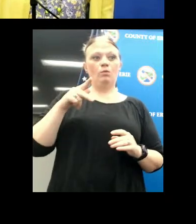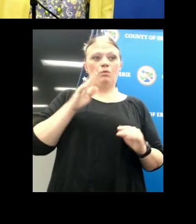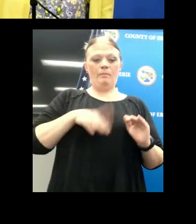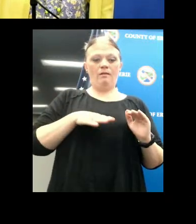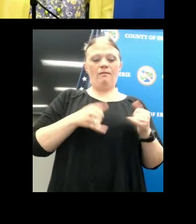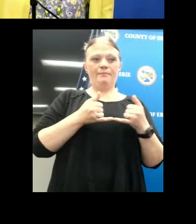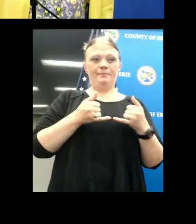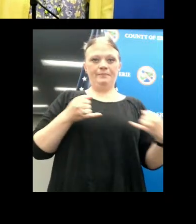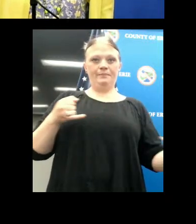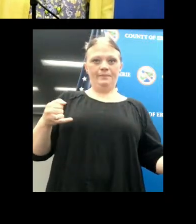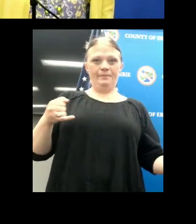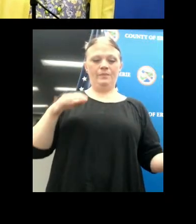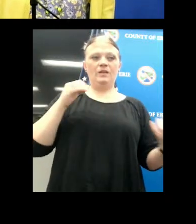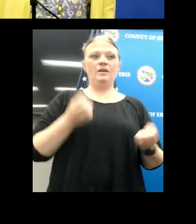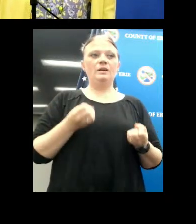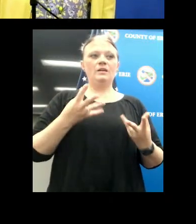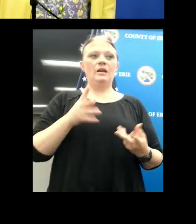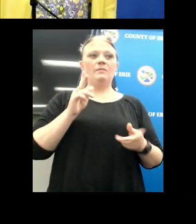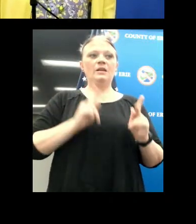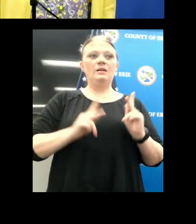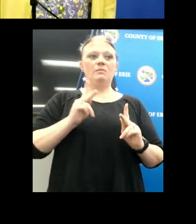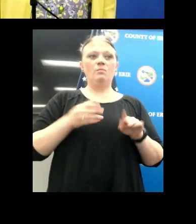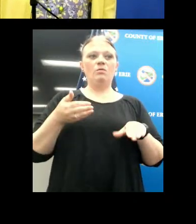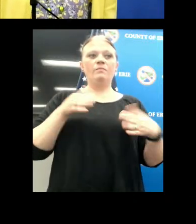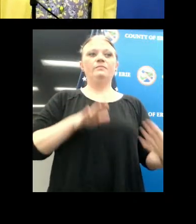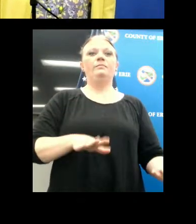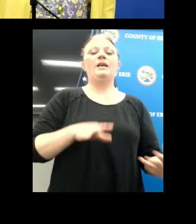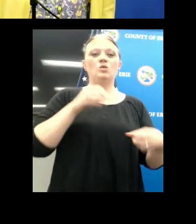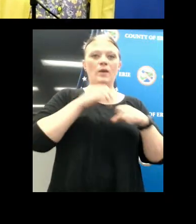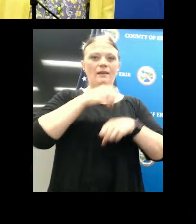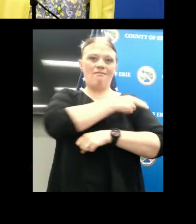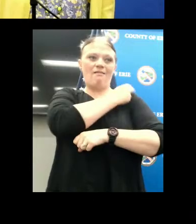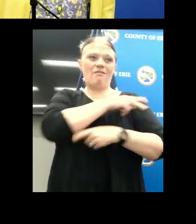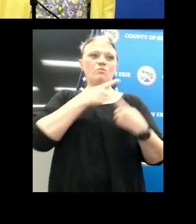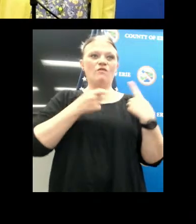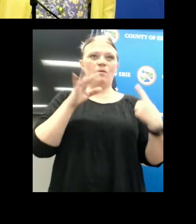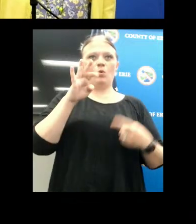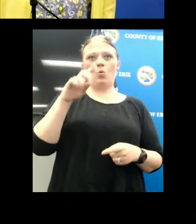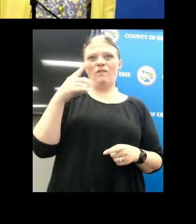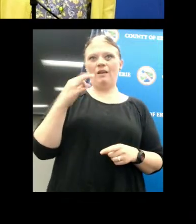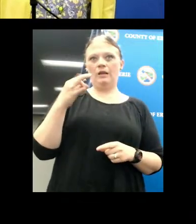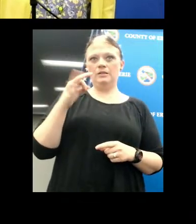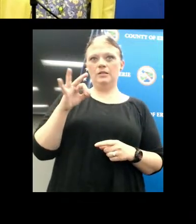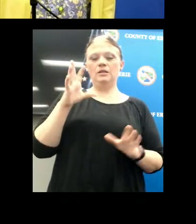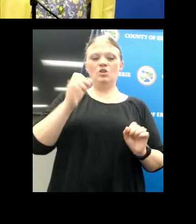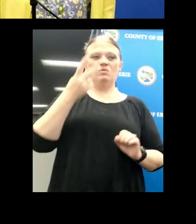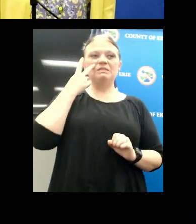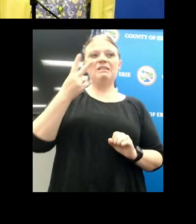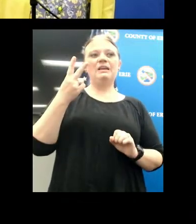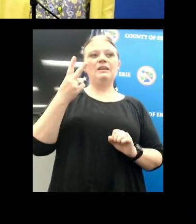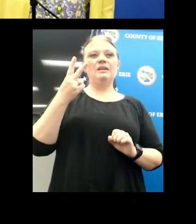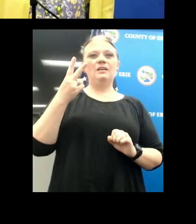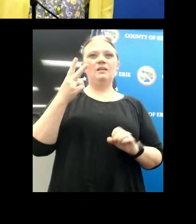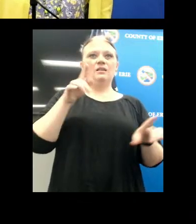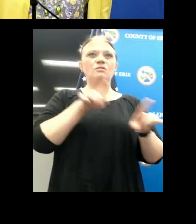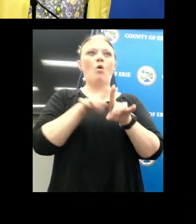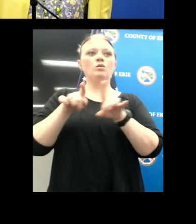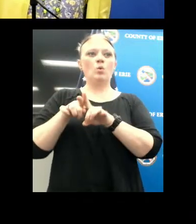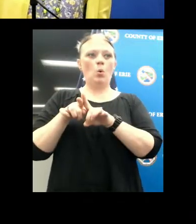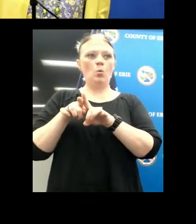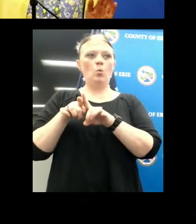is corresponding to the number of people who had died in the hospital from COVID-19. And you can see that is